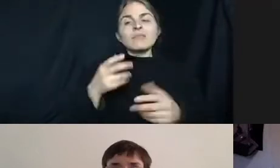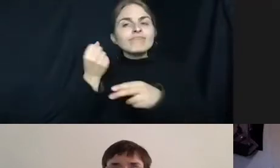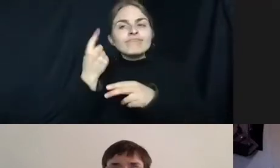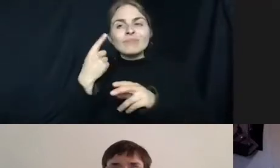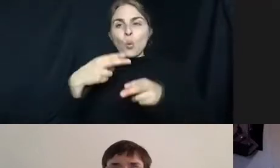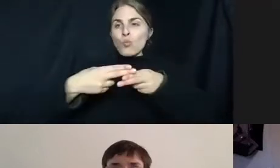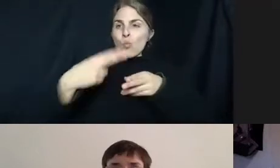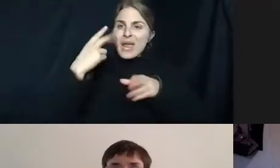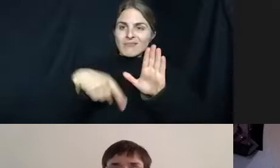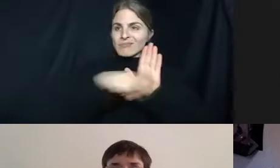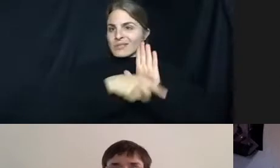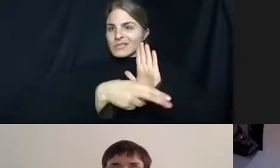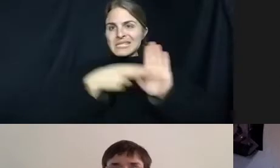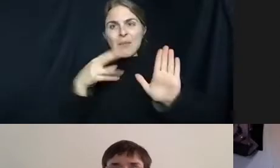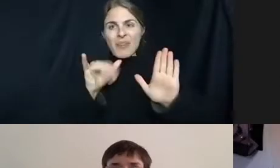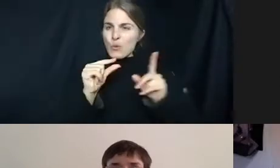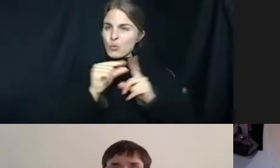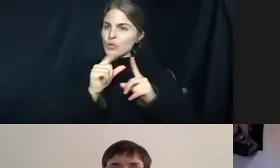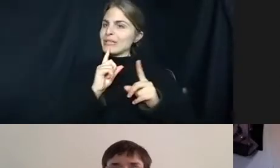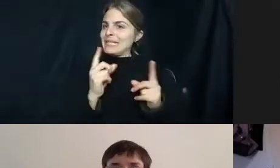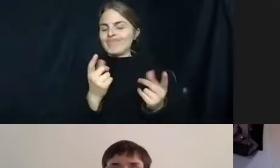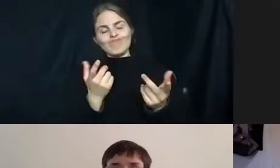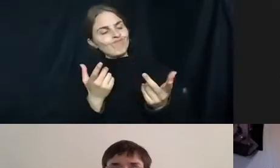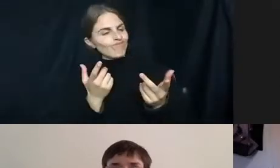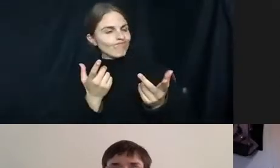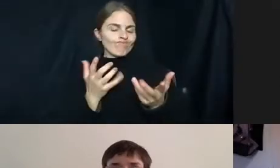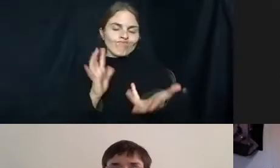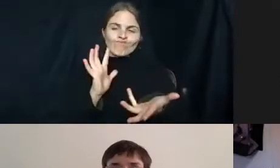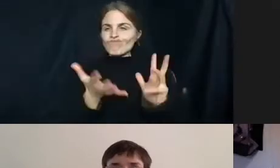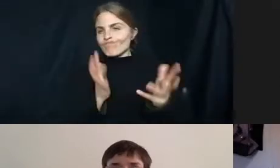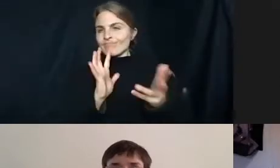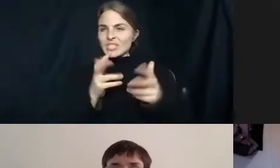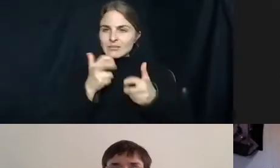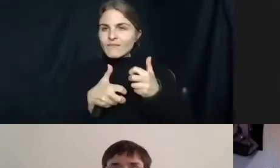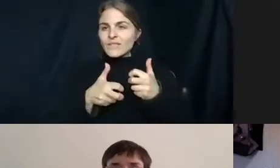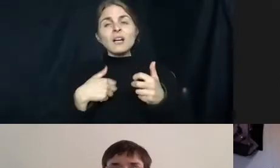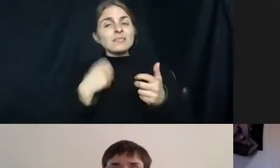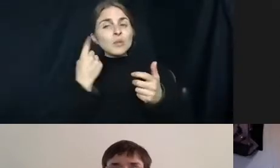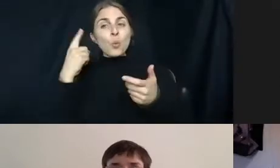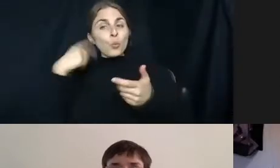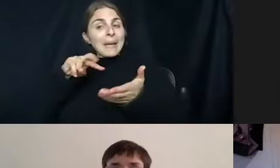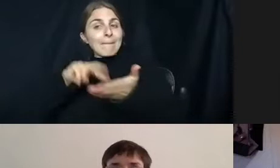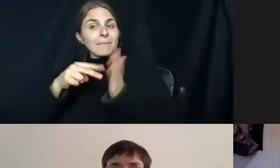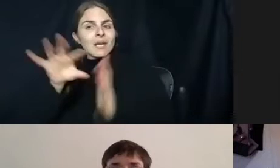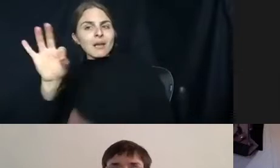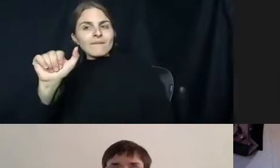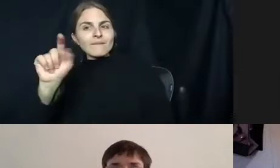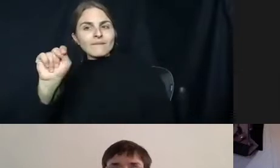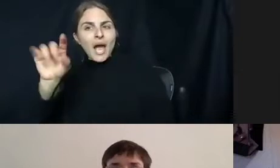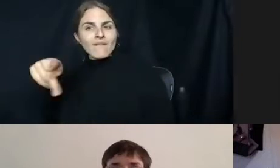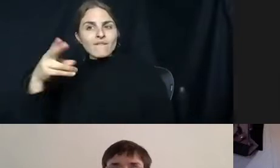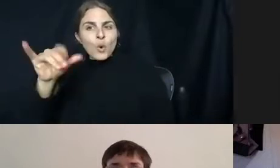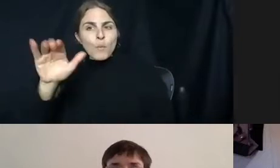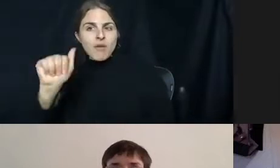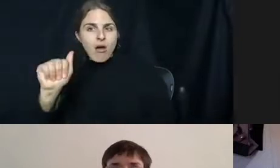because we say weight stigma when we really mean fat phobia and the manifestations of fat